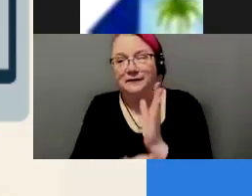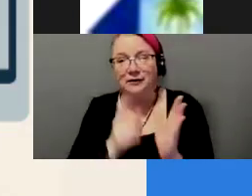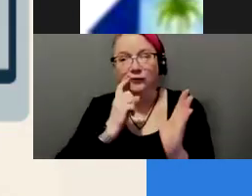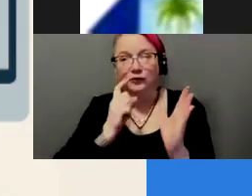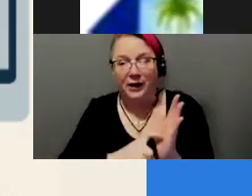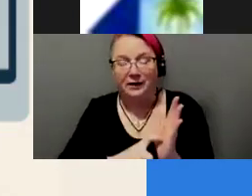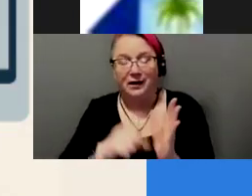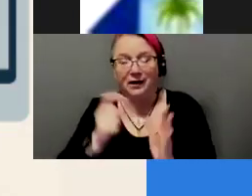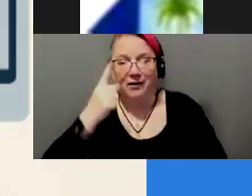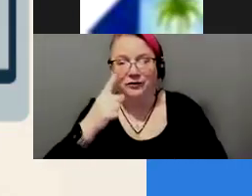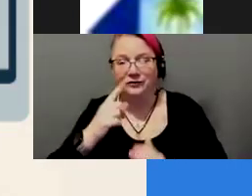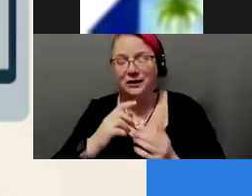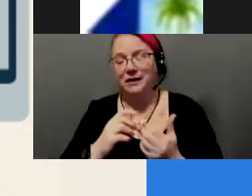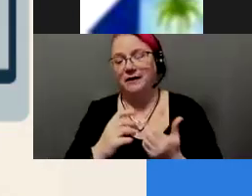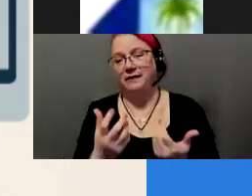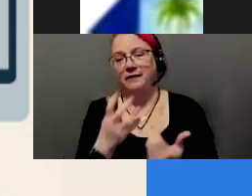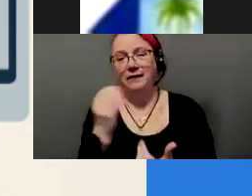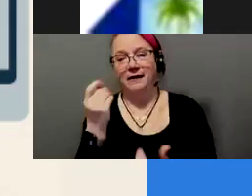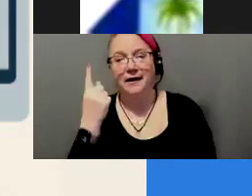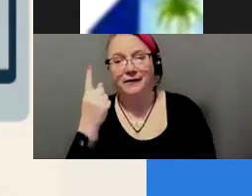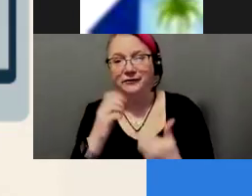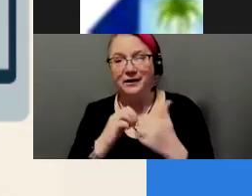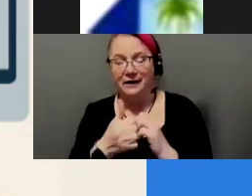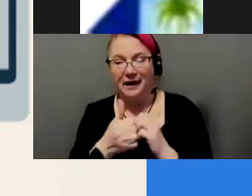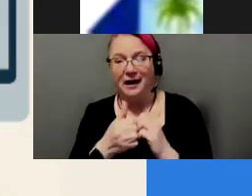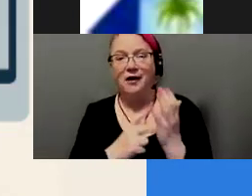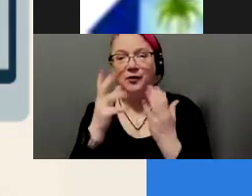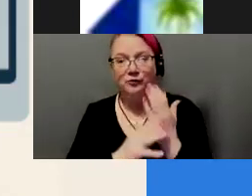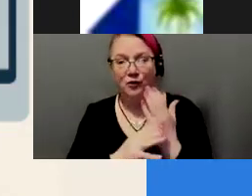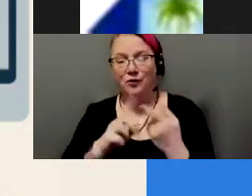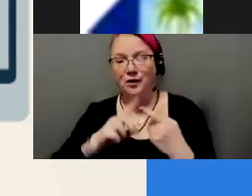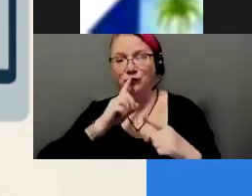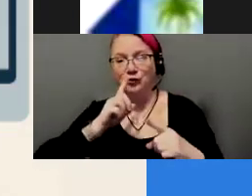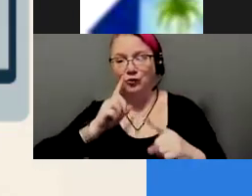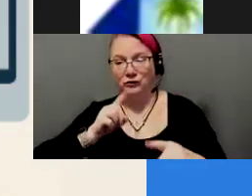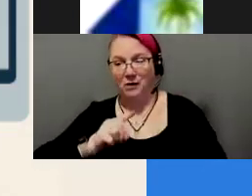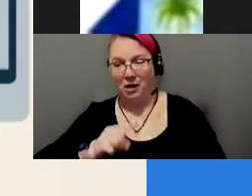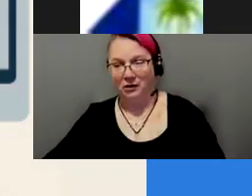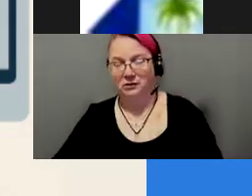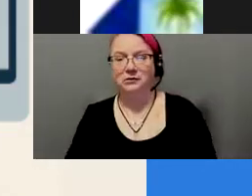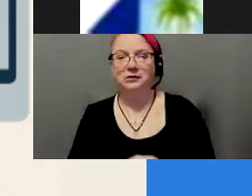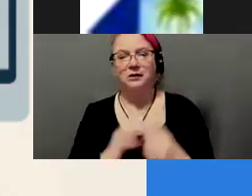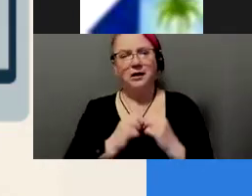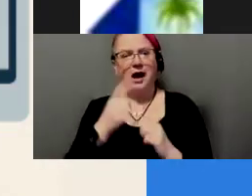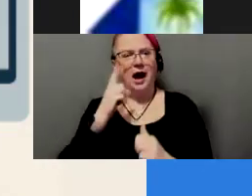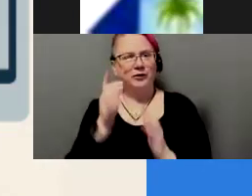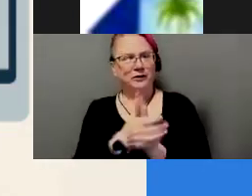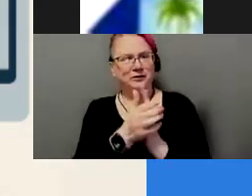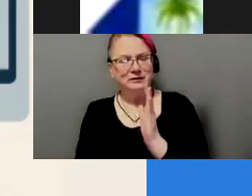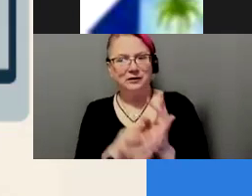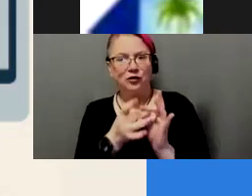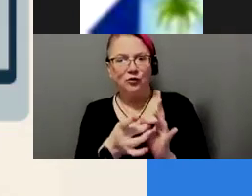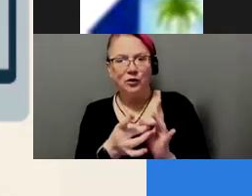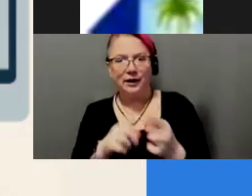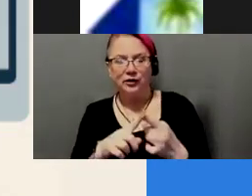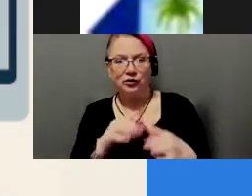it the way it is and understanding the way that it is programmed to respond. How do you think that these skills relate to